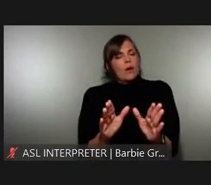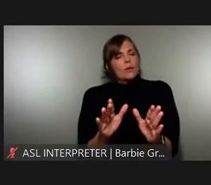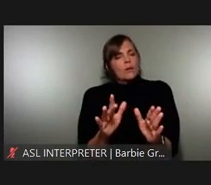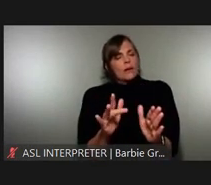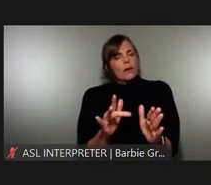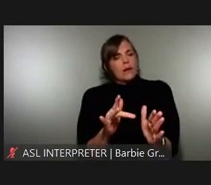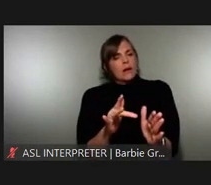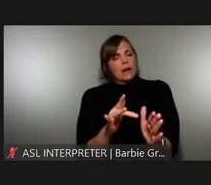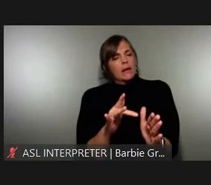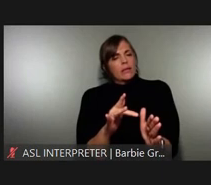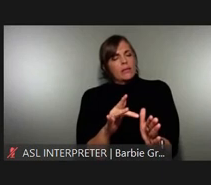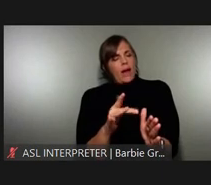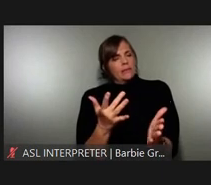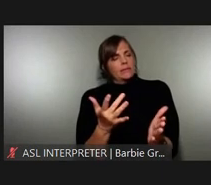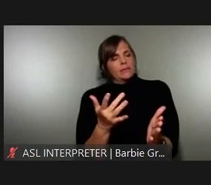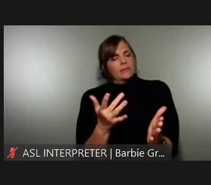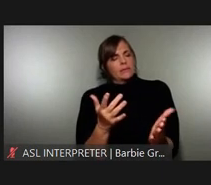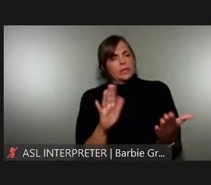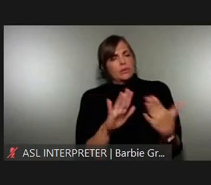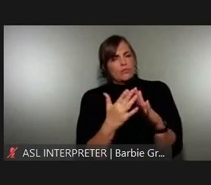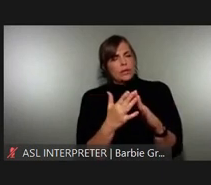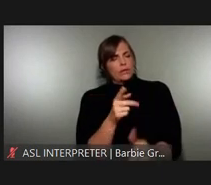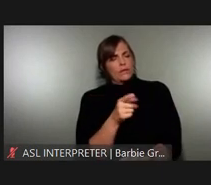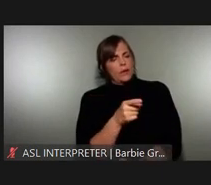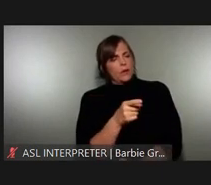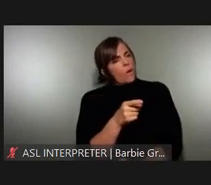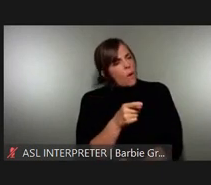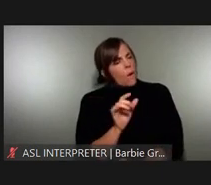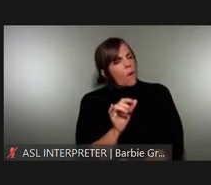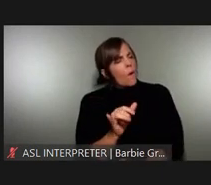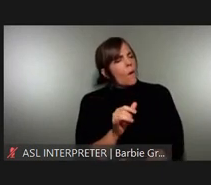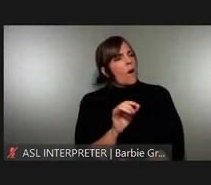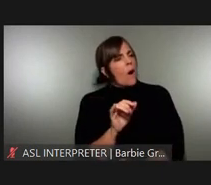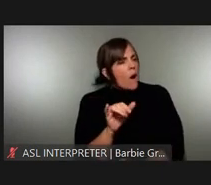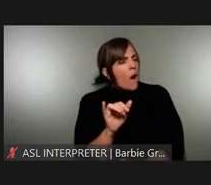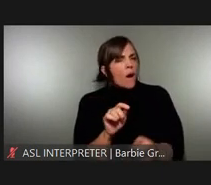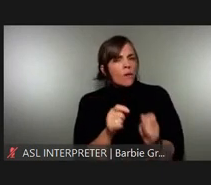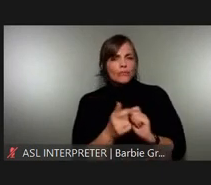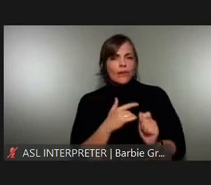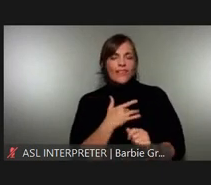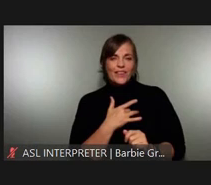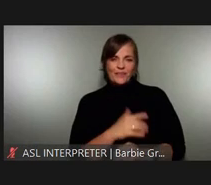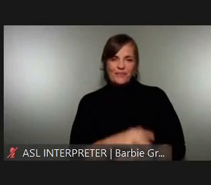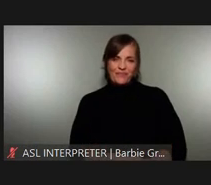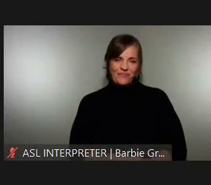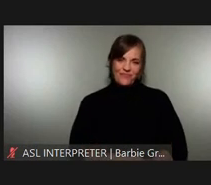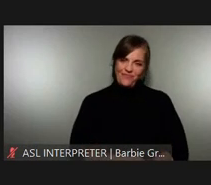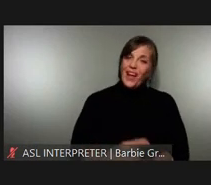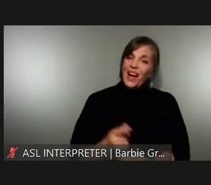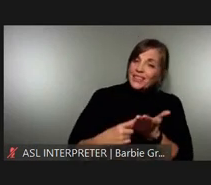the impressions of the community to make change. We often describe it as it requires great frosting on